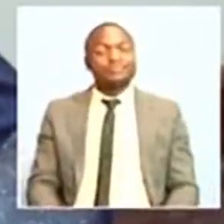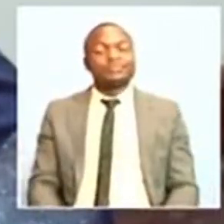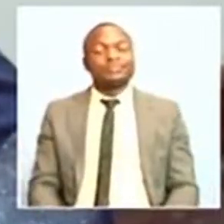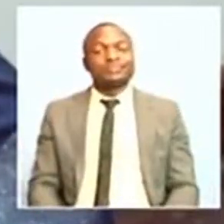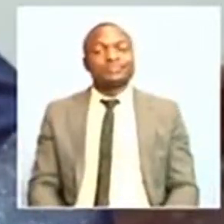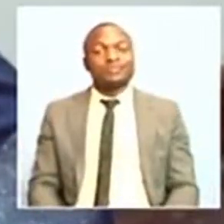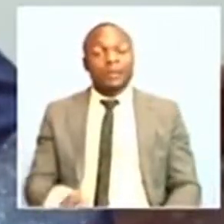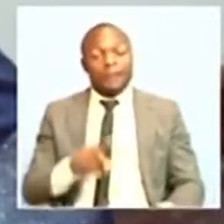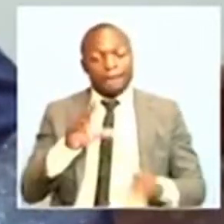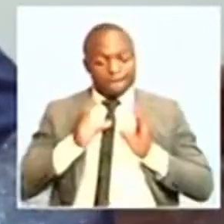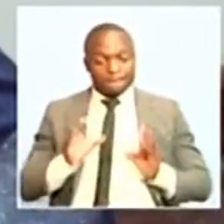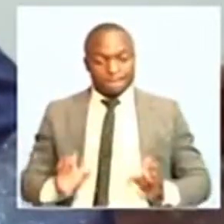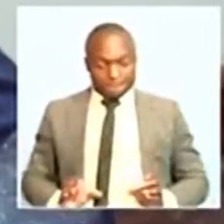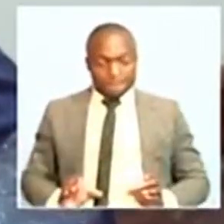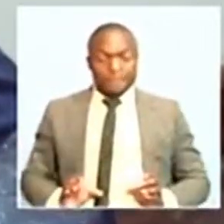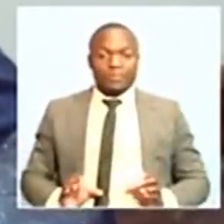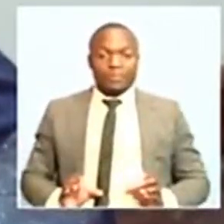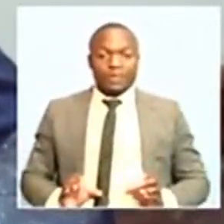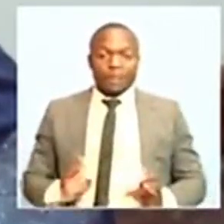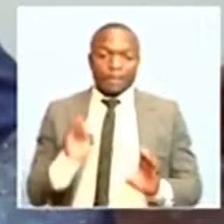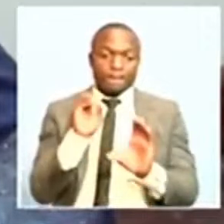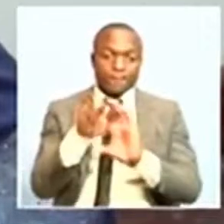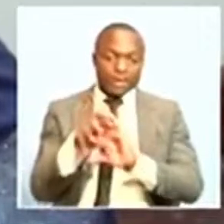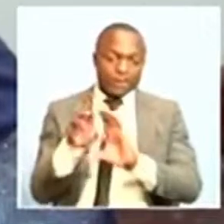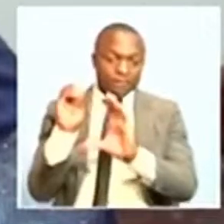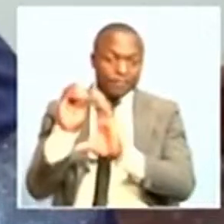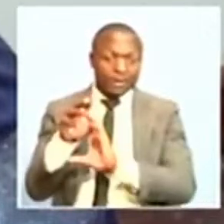when citizens are remitting money.